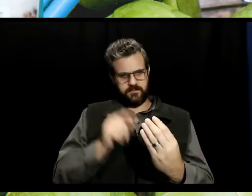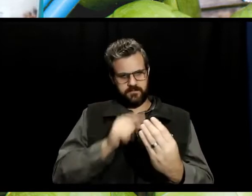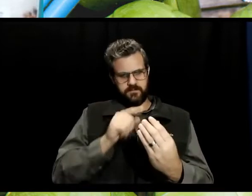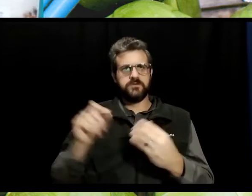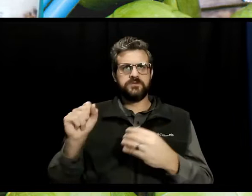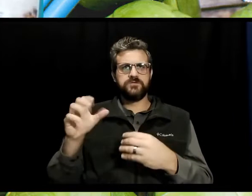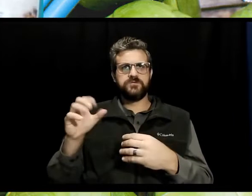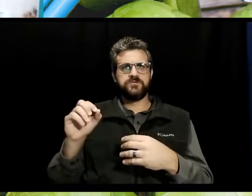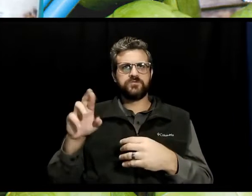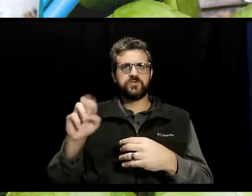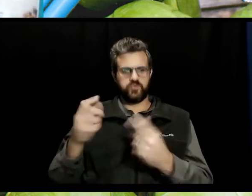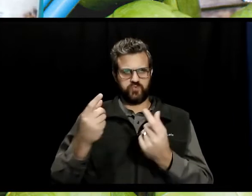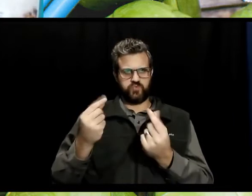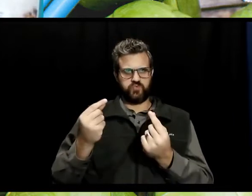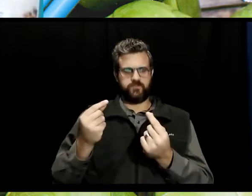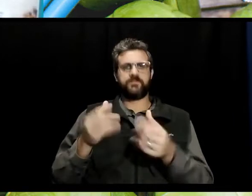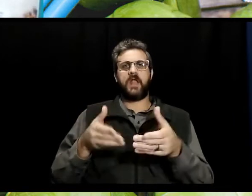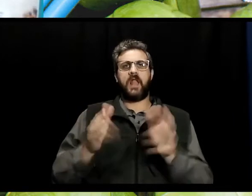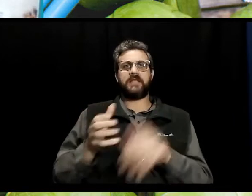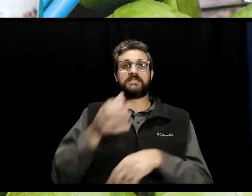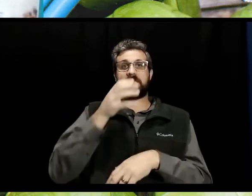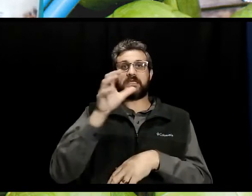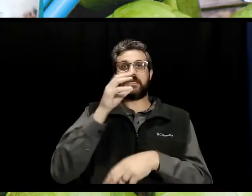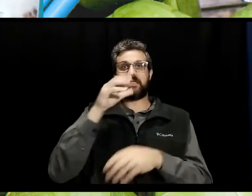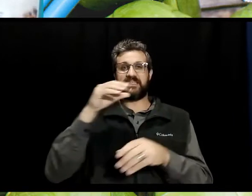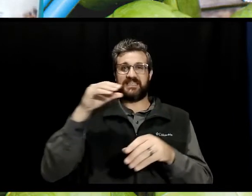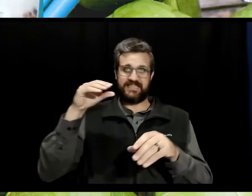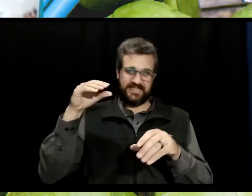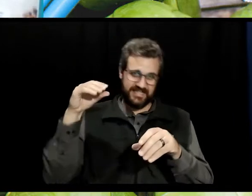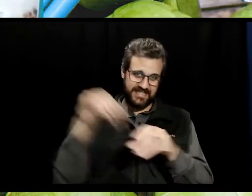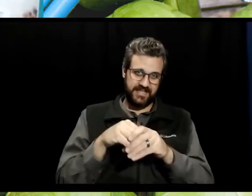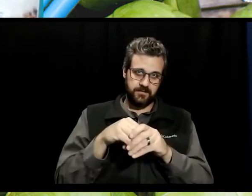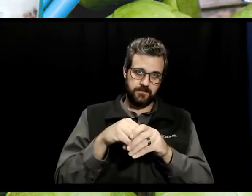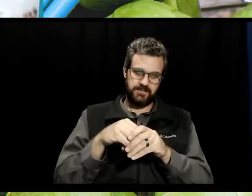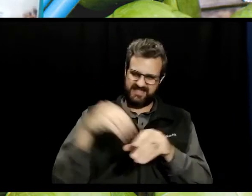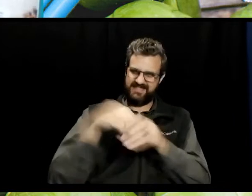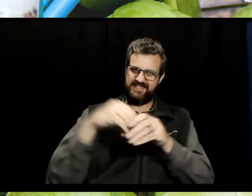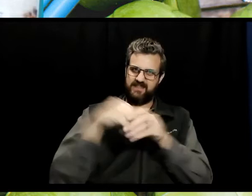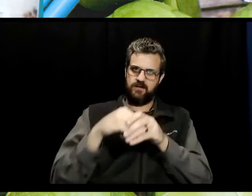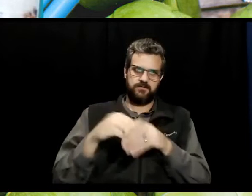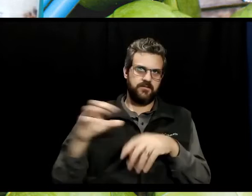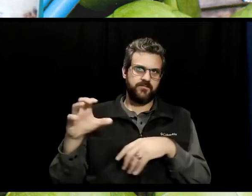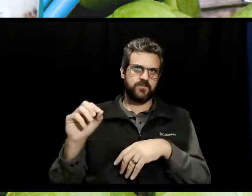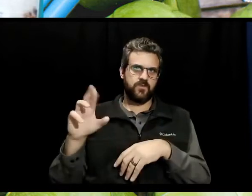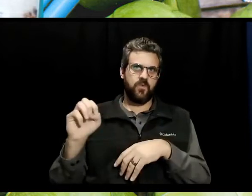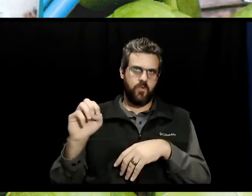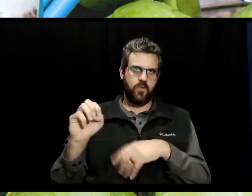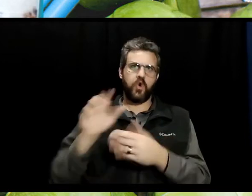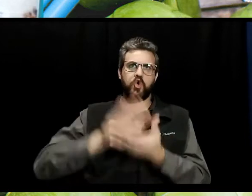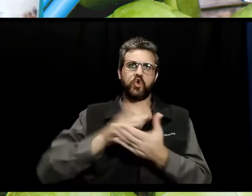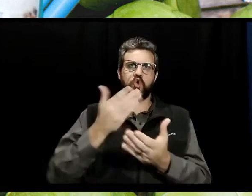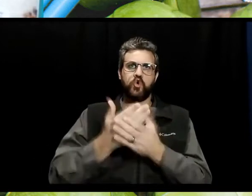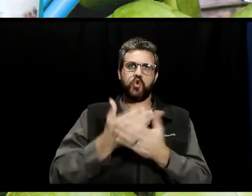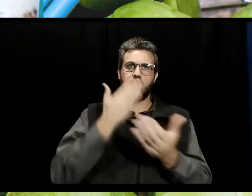it allows the heat to penetrate the core so that the sprout cooks